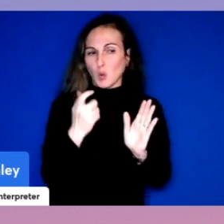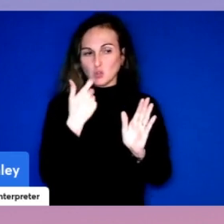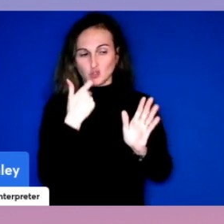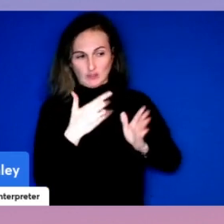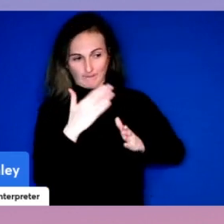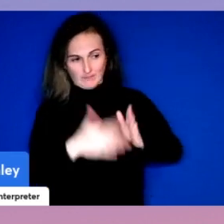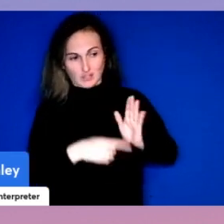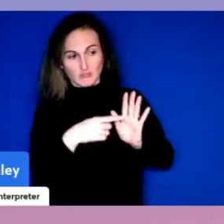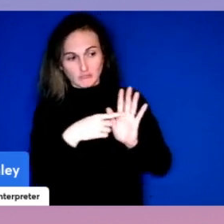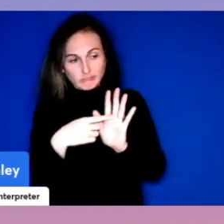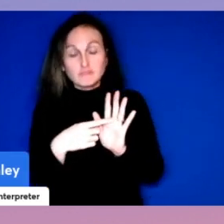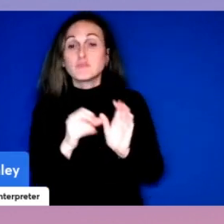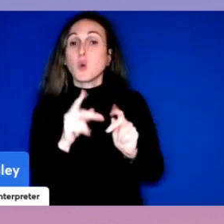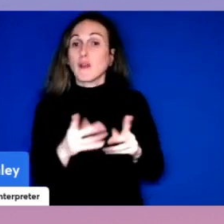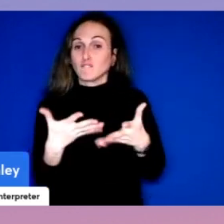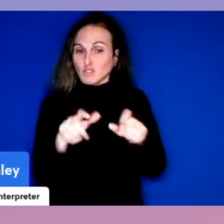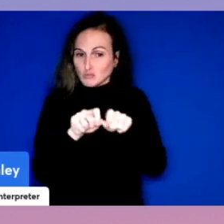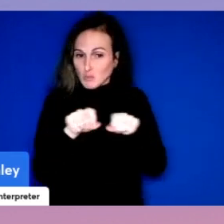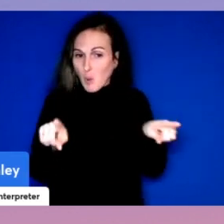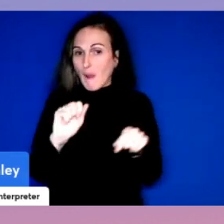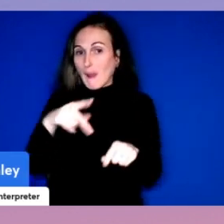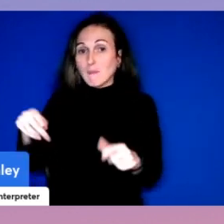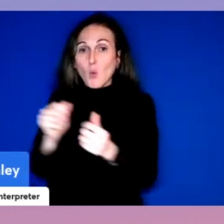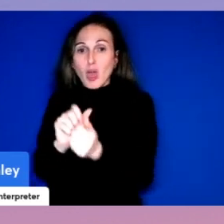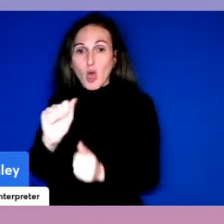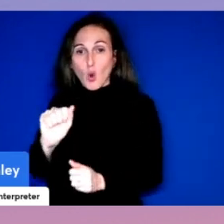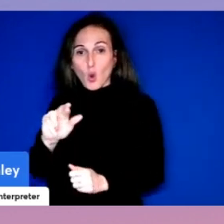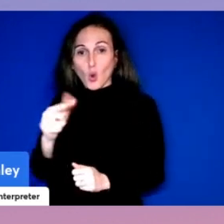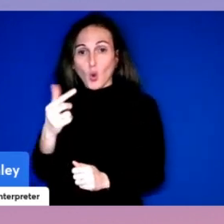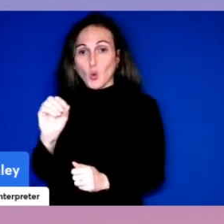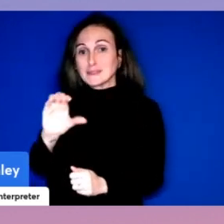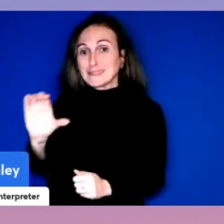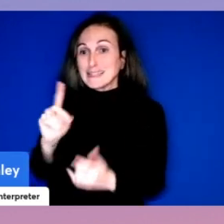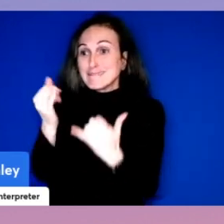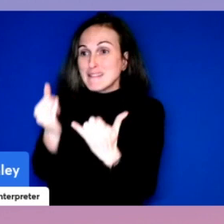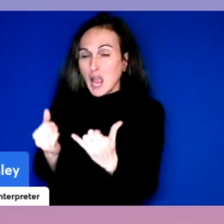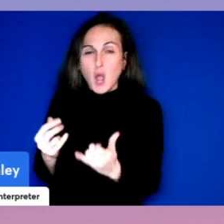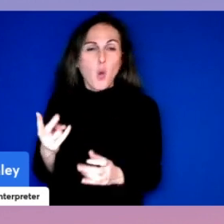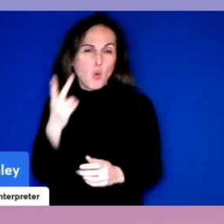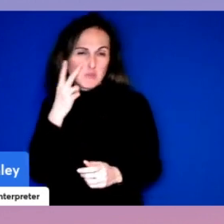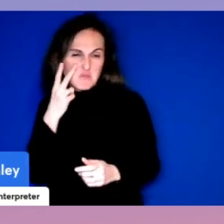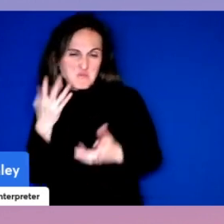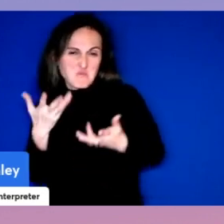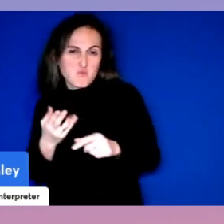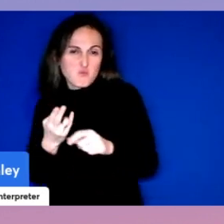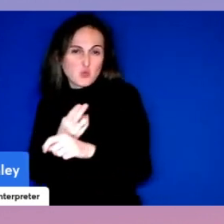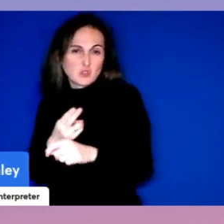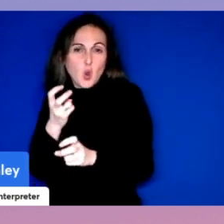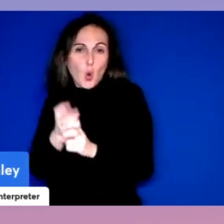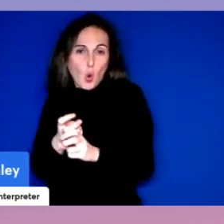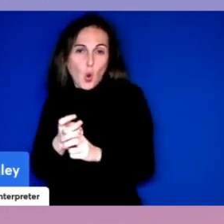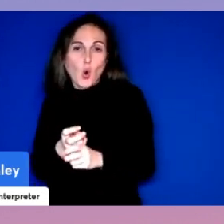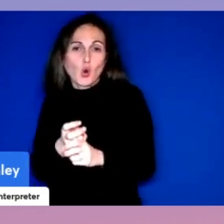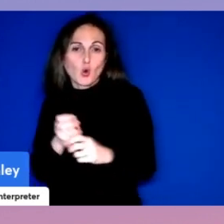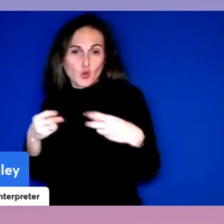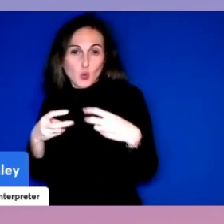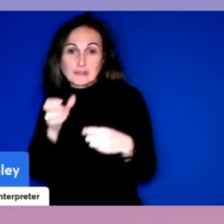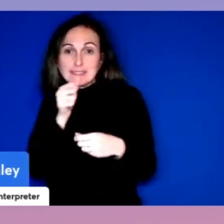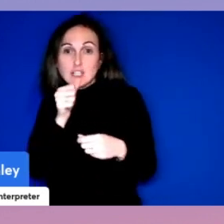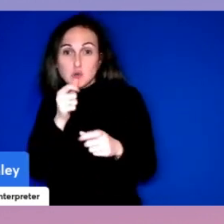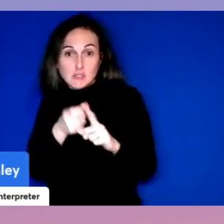All right, so we've deployed the app with ArgoCD now, and we saw that it's using hardcode secrets from before.